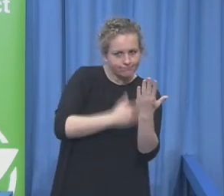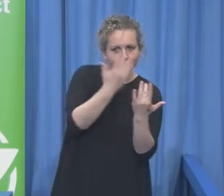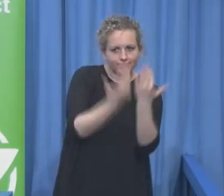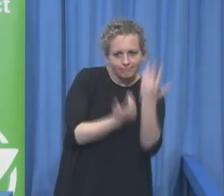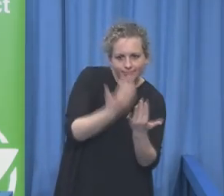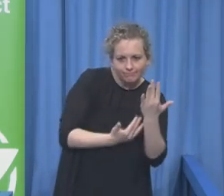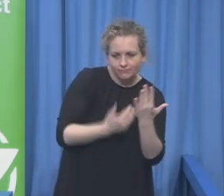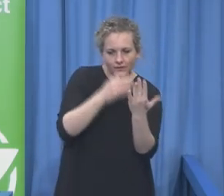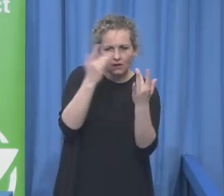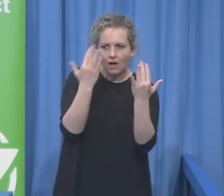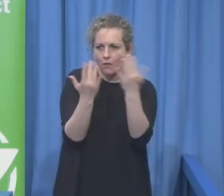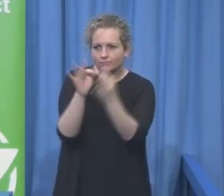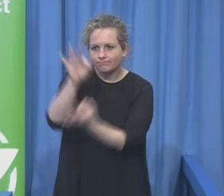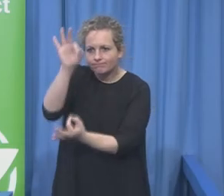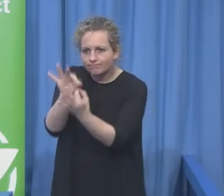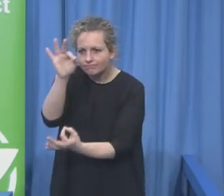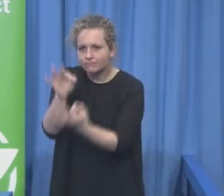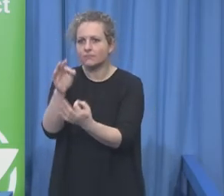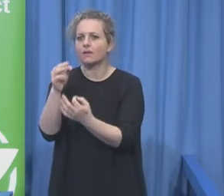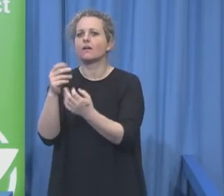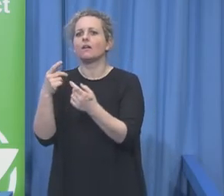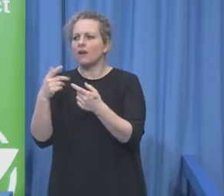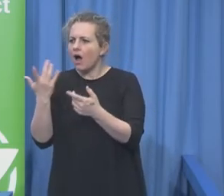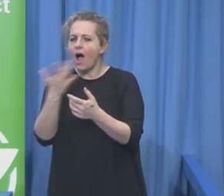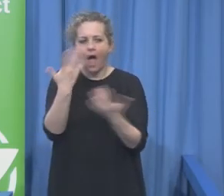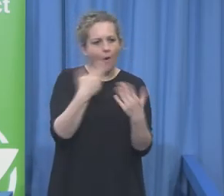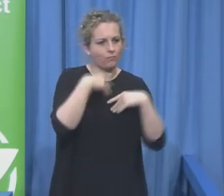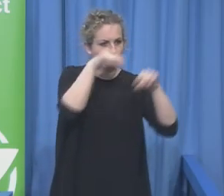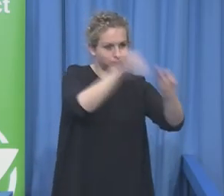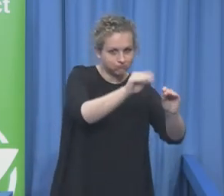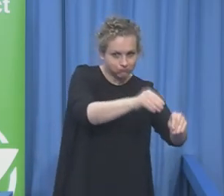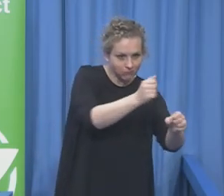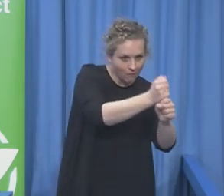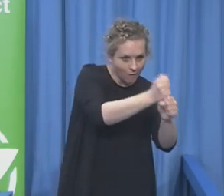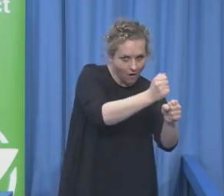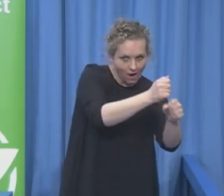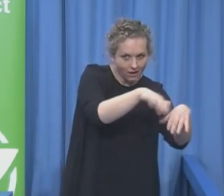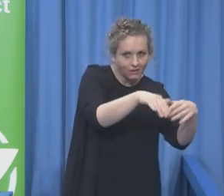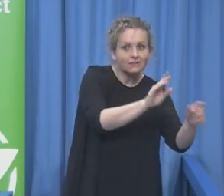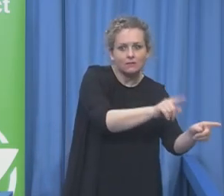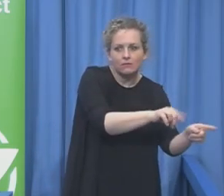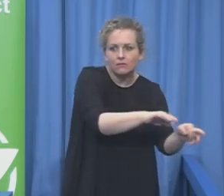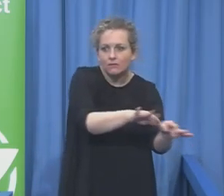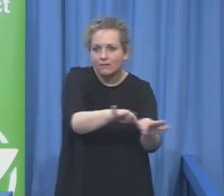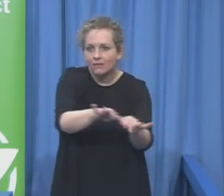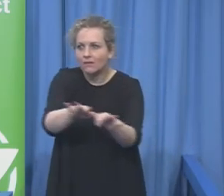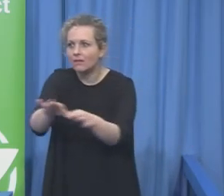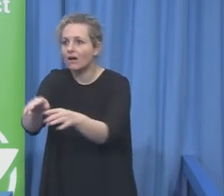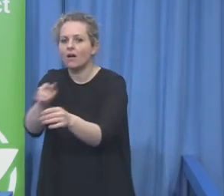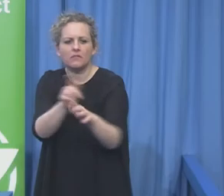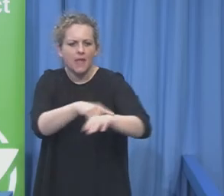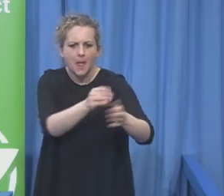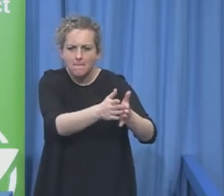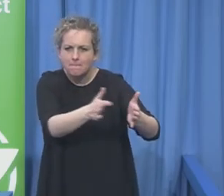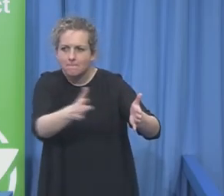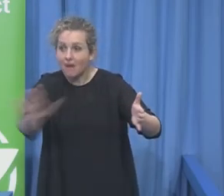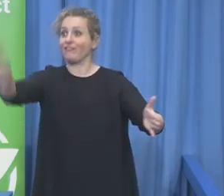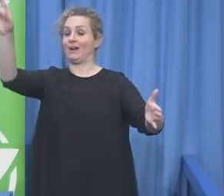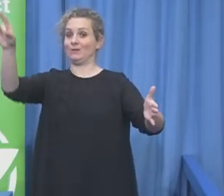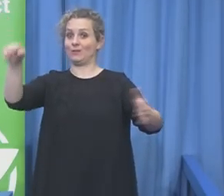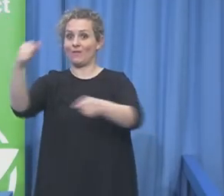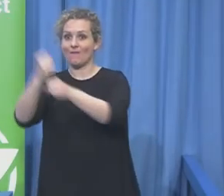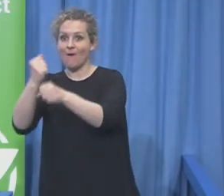jobs, and what happens to him after jobs. Now, after job, we have a bit of a challenge, because what happens is when they change jobs,